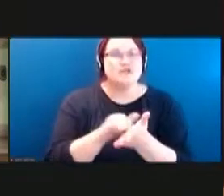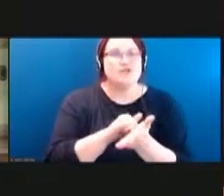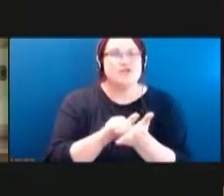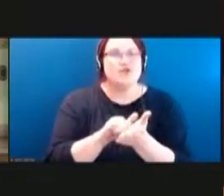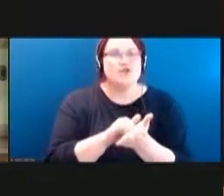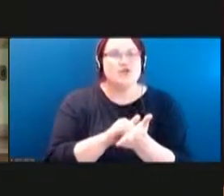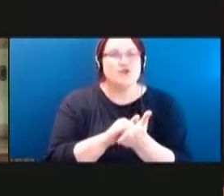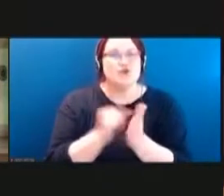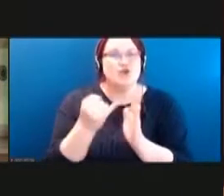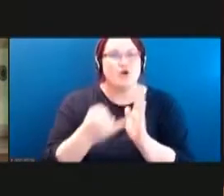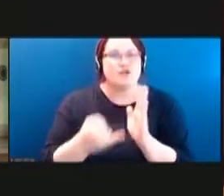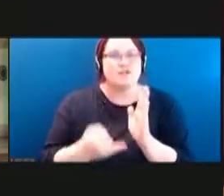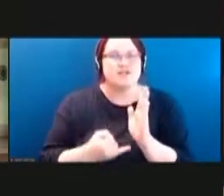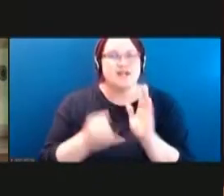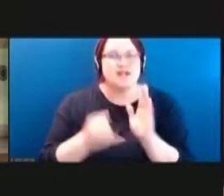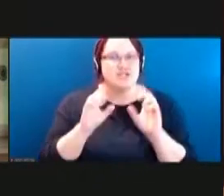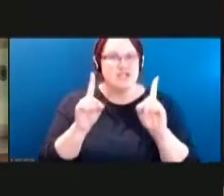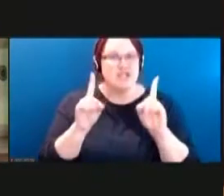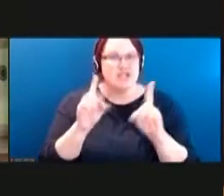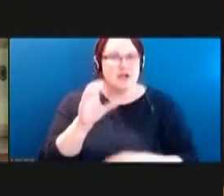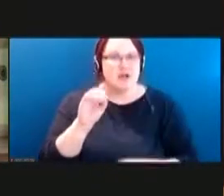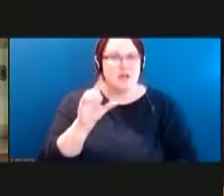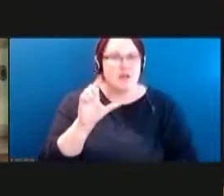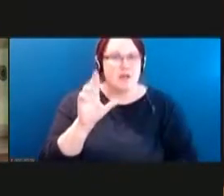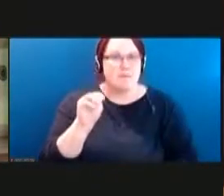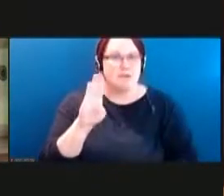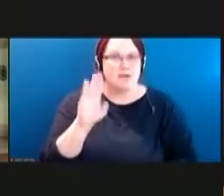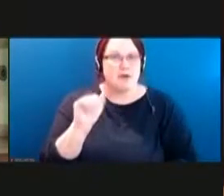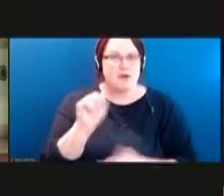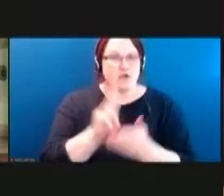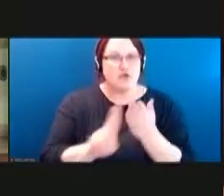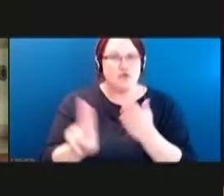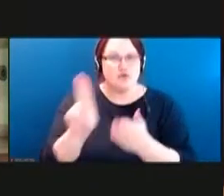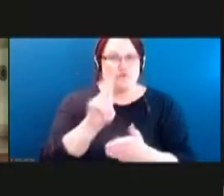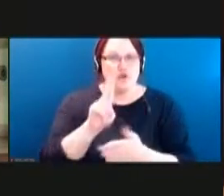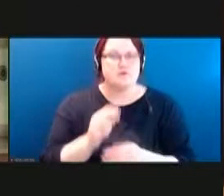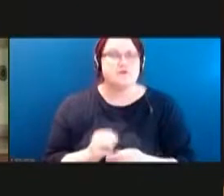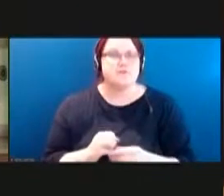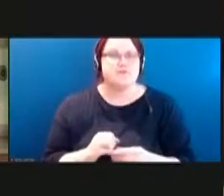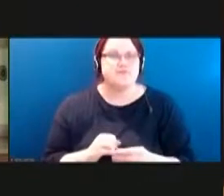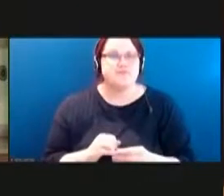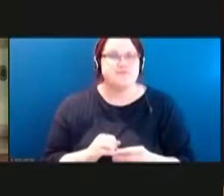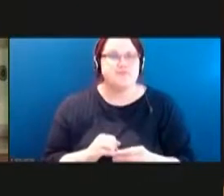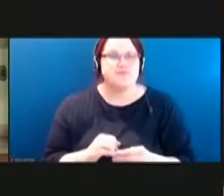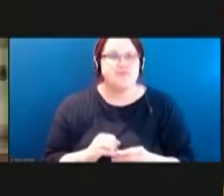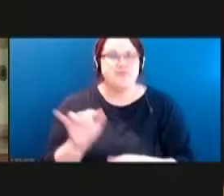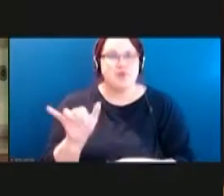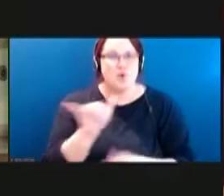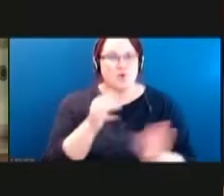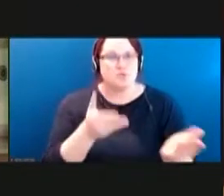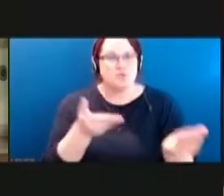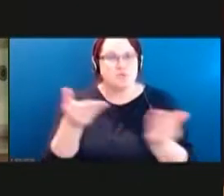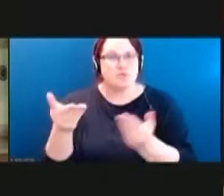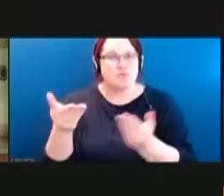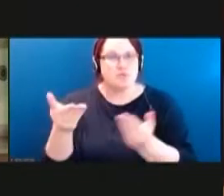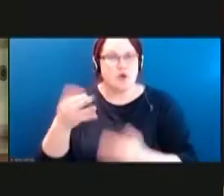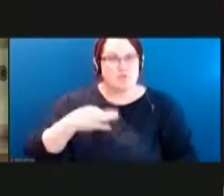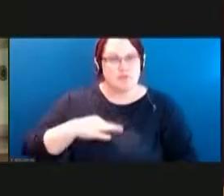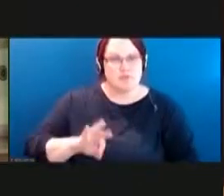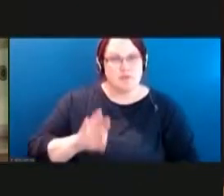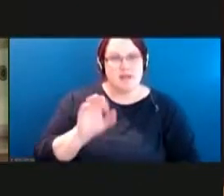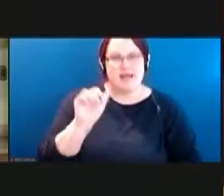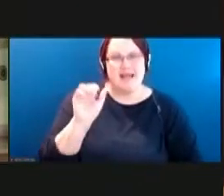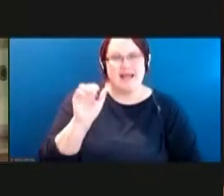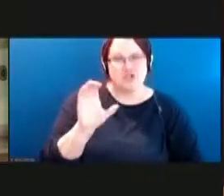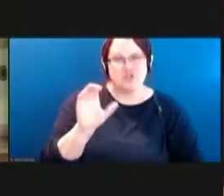educated at Columbia University and the École des Beaux-Arts in Paris. Hornbostel had been brought to Pittsburgh by Andrew Carnegie to serve